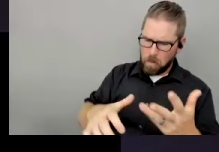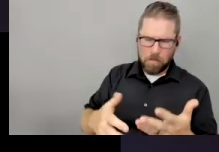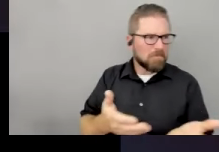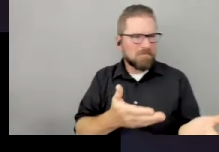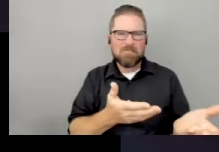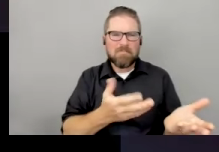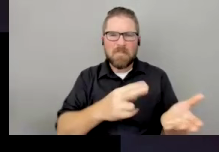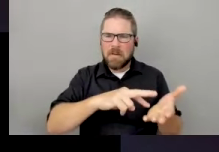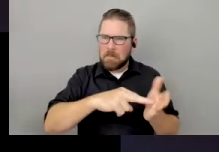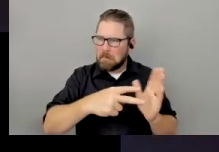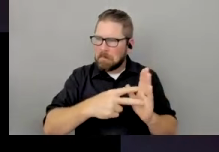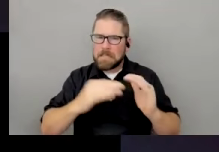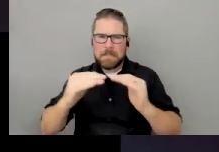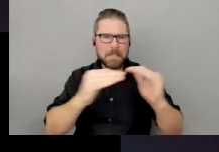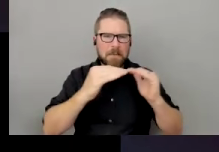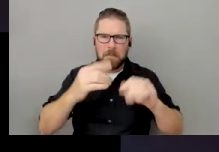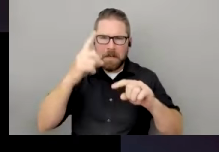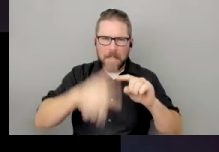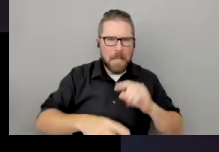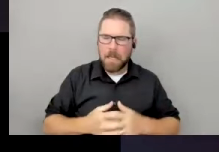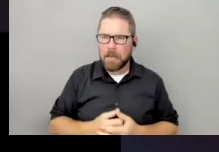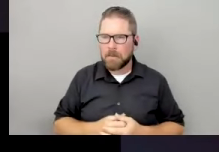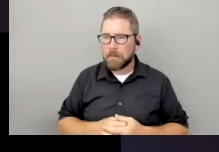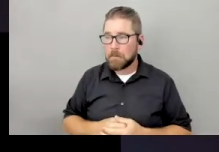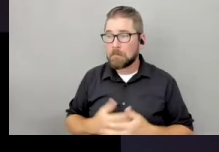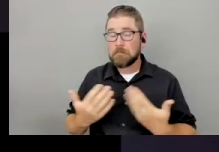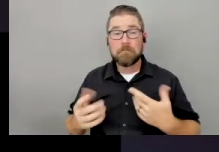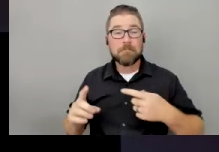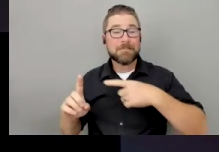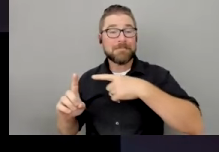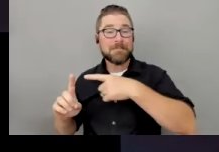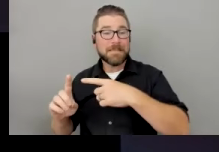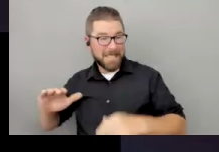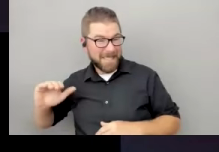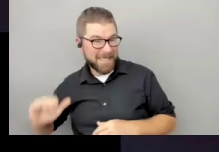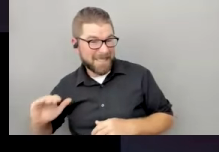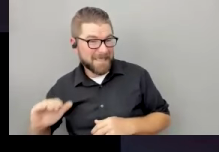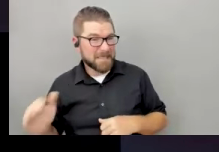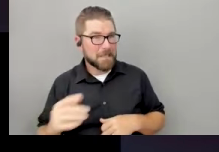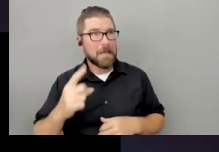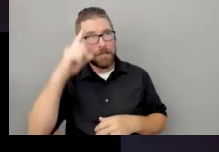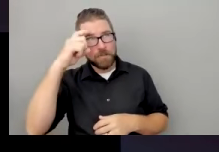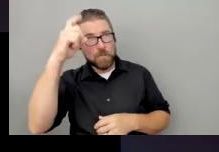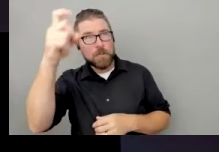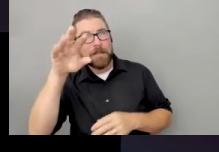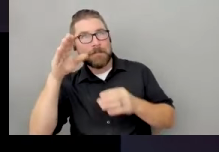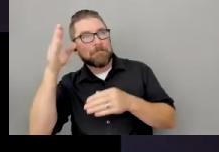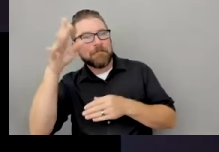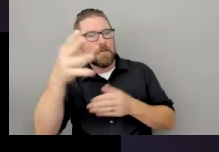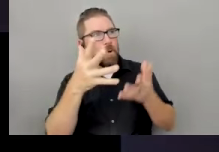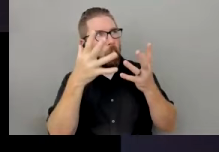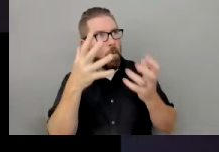Mink dreamed of becoming a medical doctor, but after earning her undergraduate degree from the University of Hawaii, she